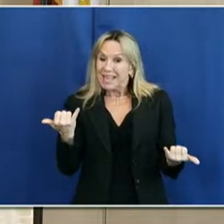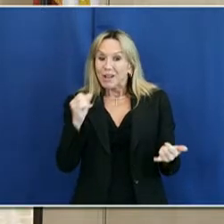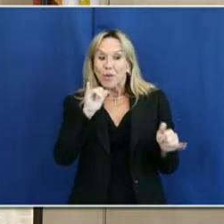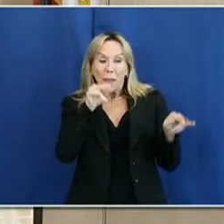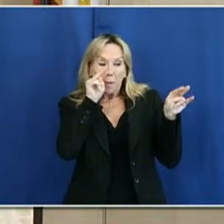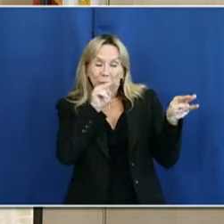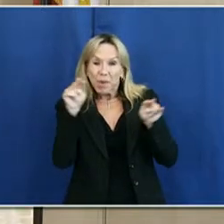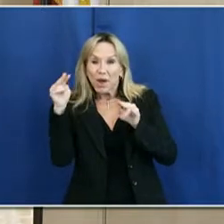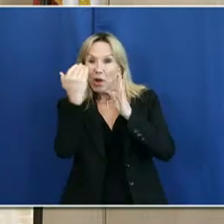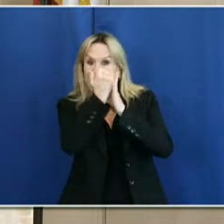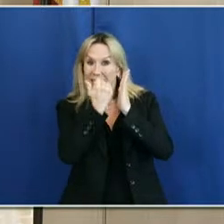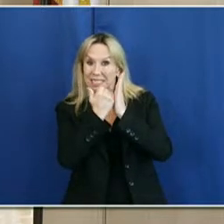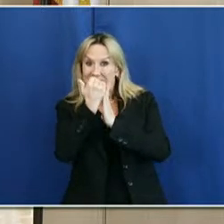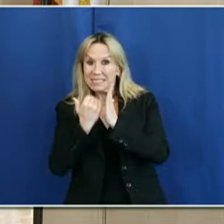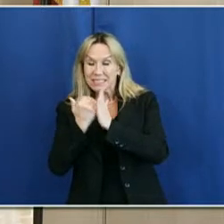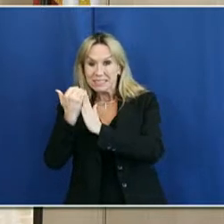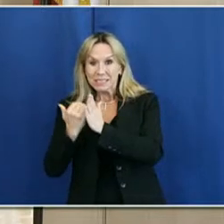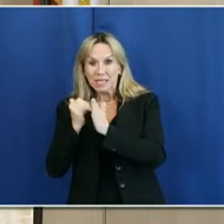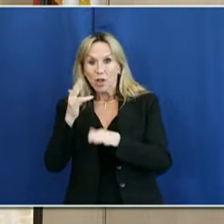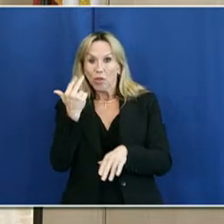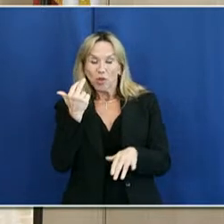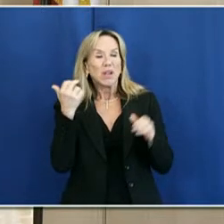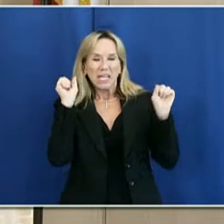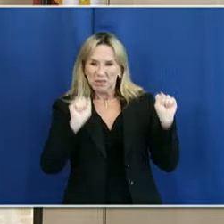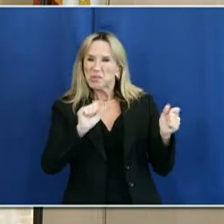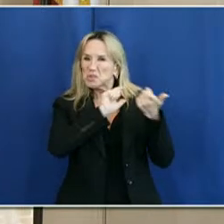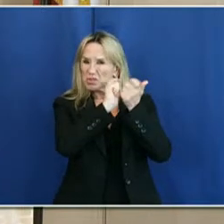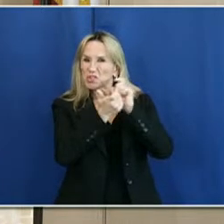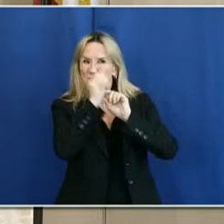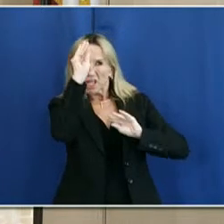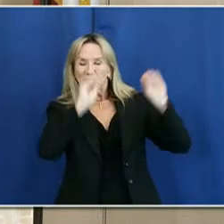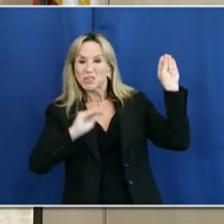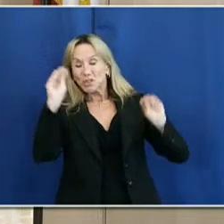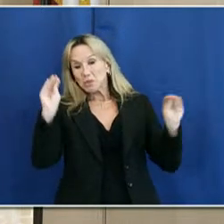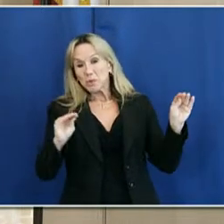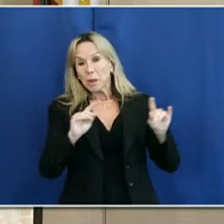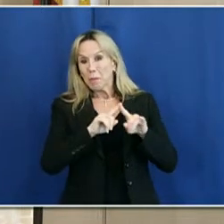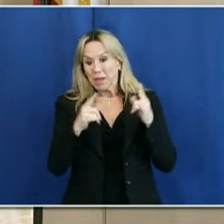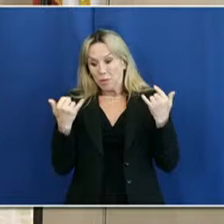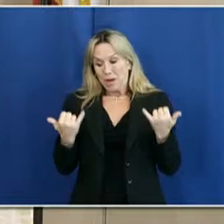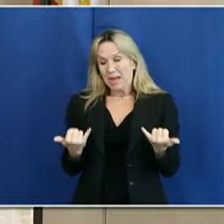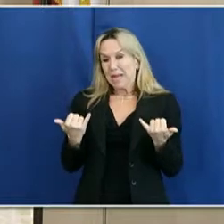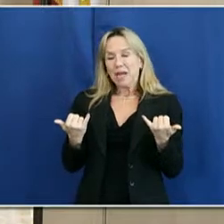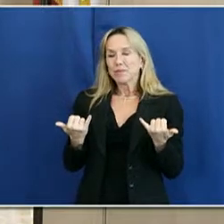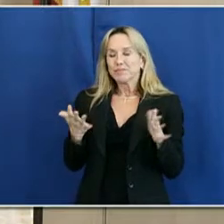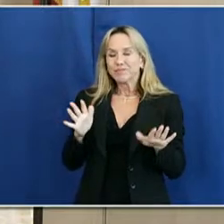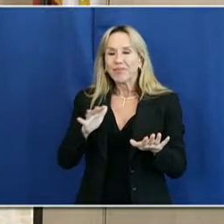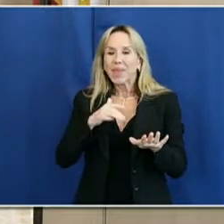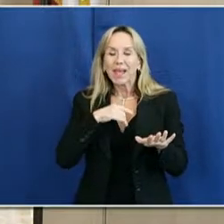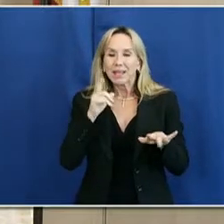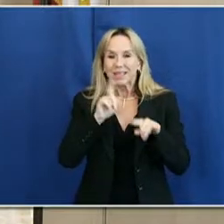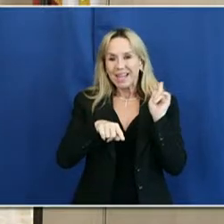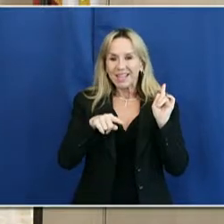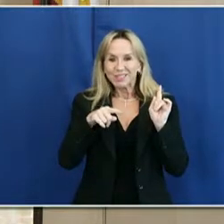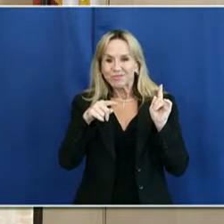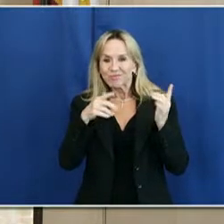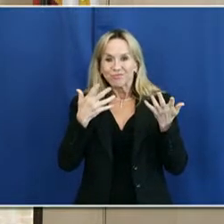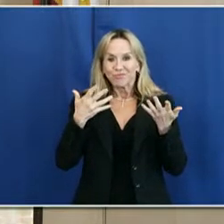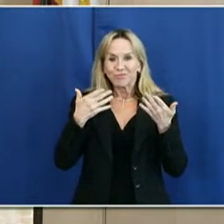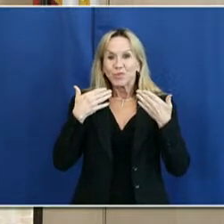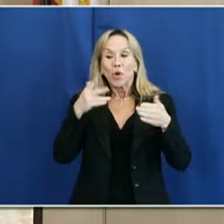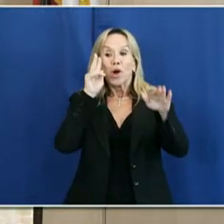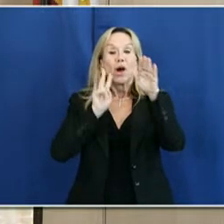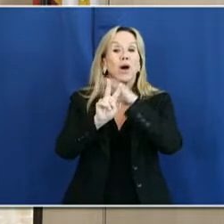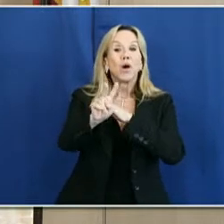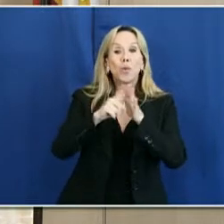list as it exists today may indeed change. So I think it would be premature and unwarranted to speak about